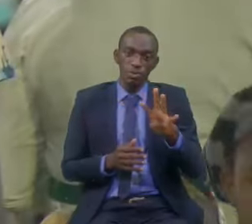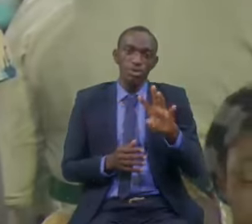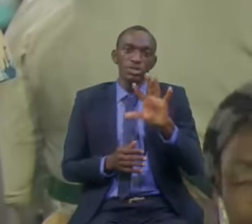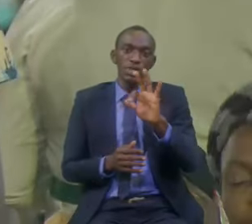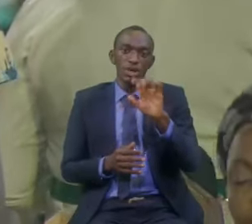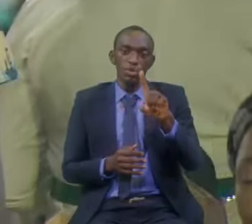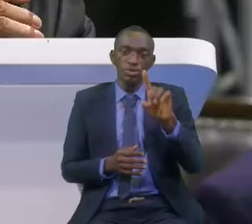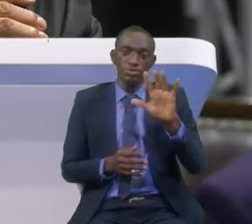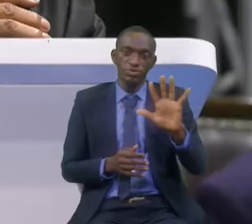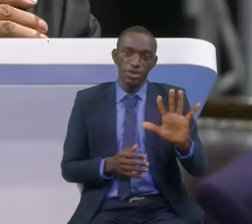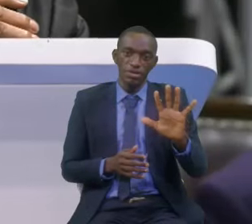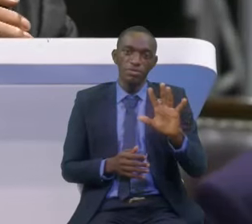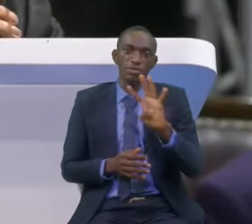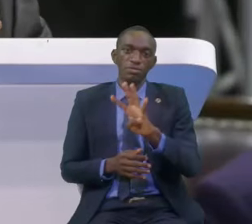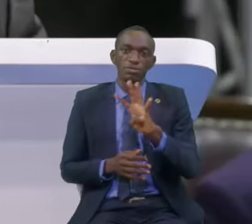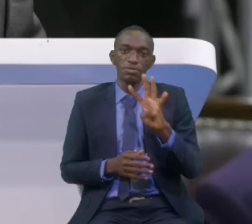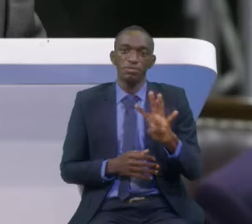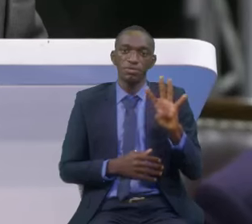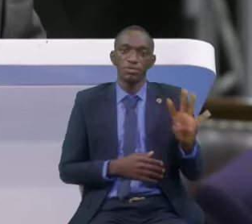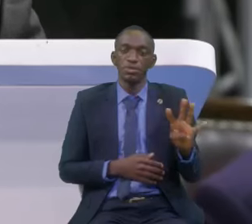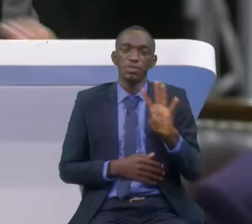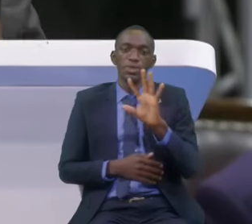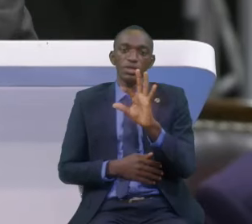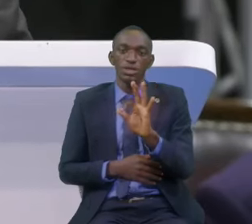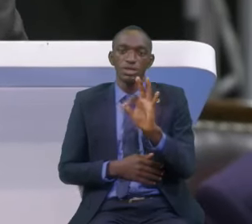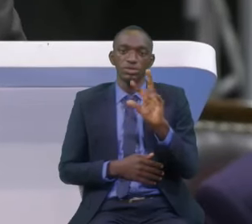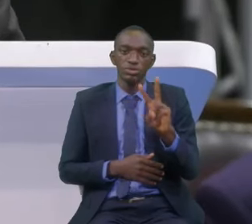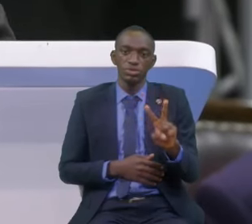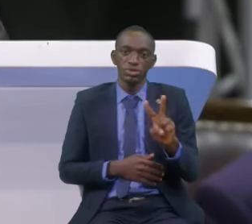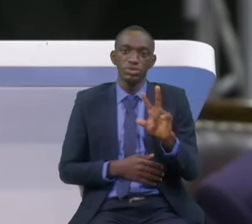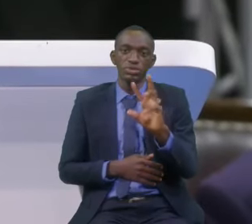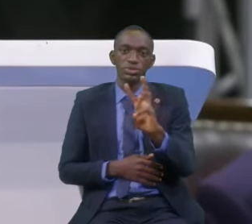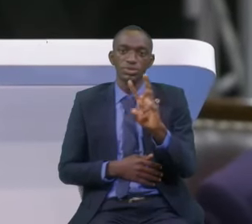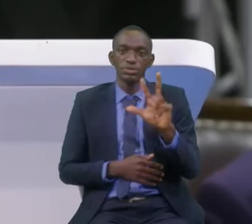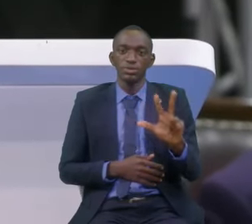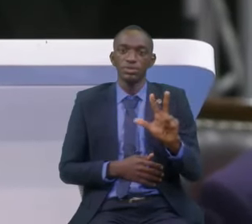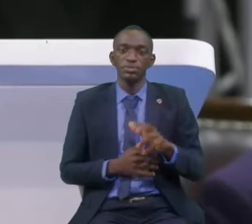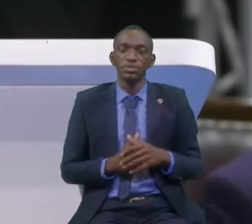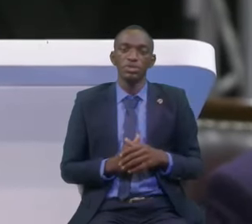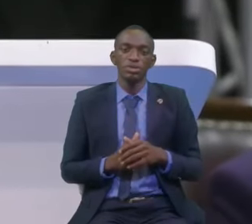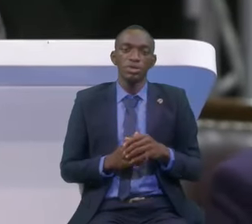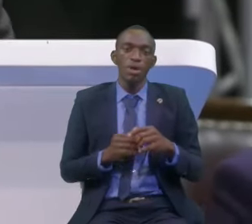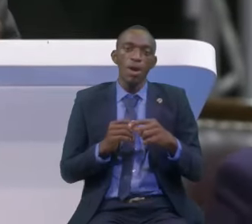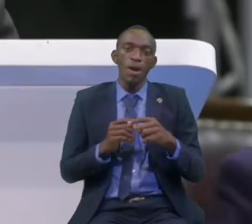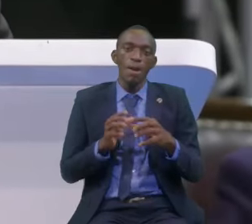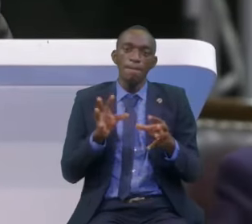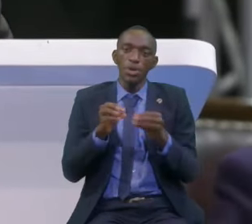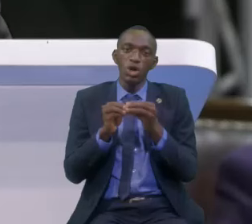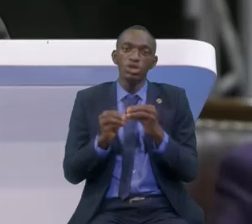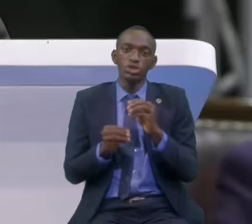444 92 63 plus 234